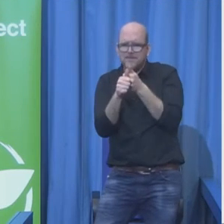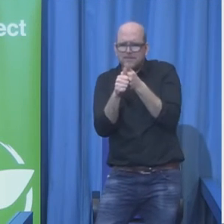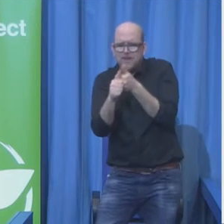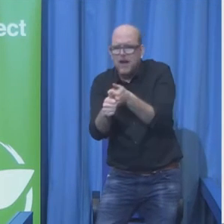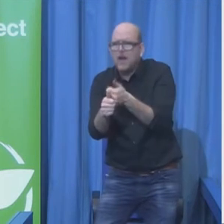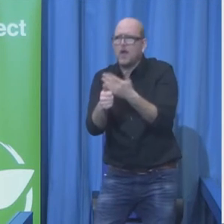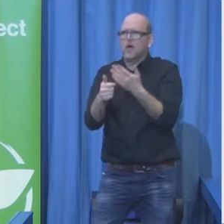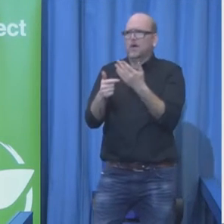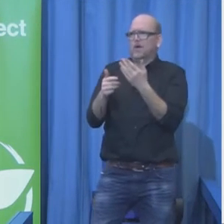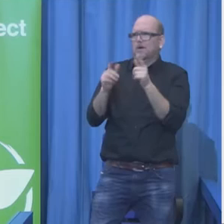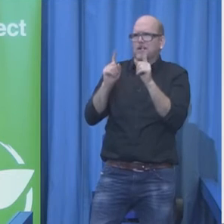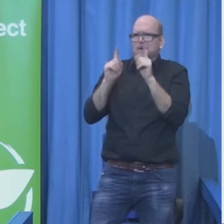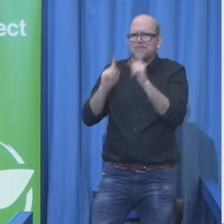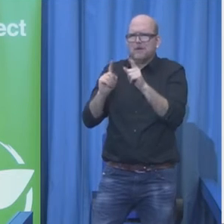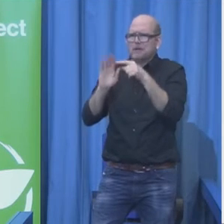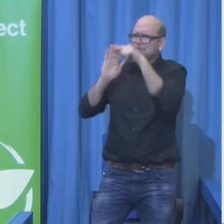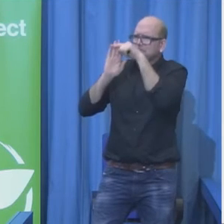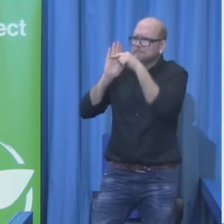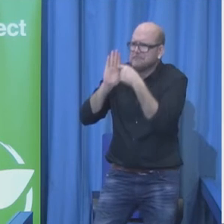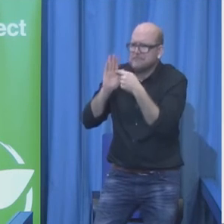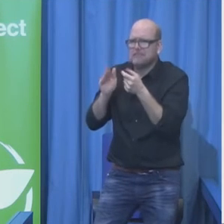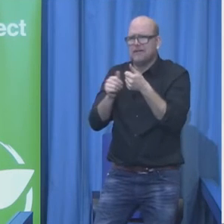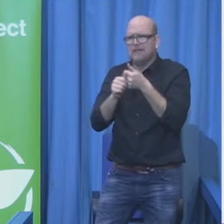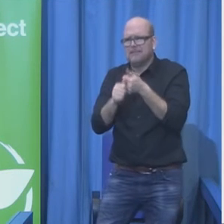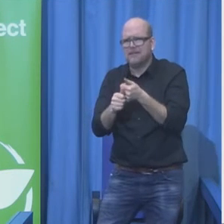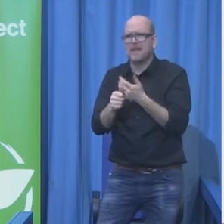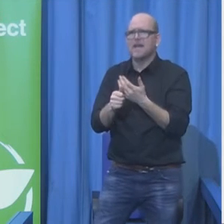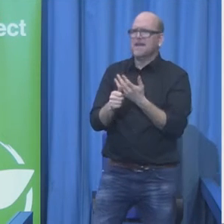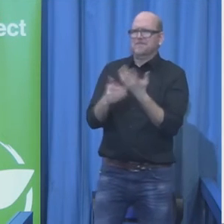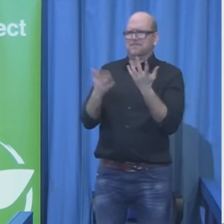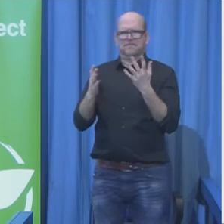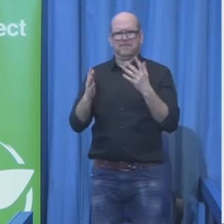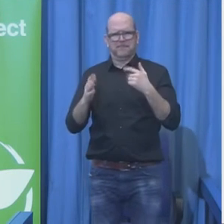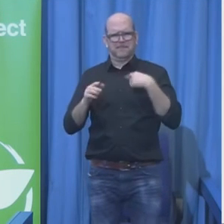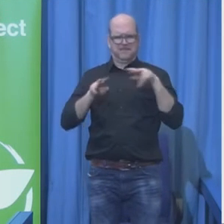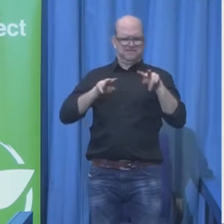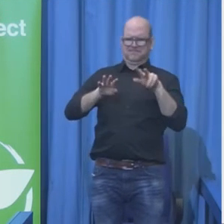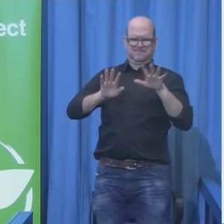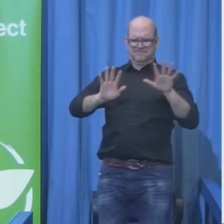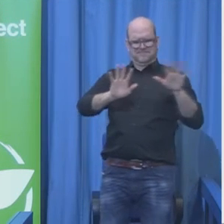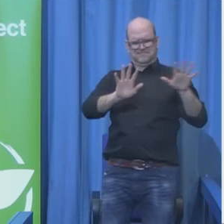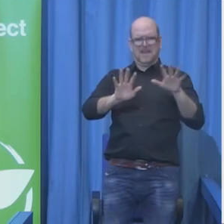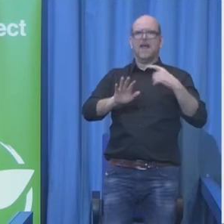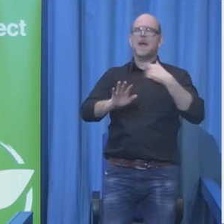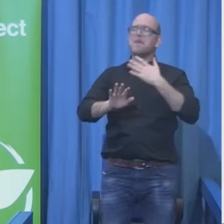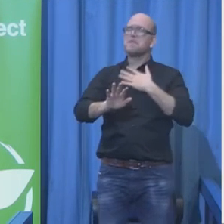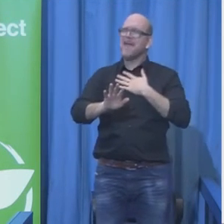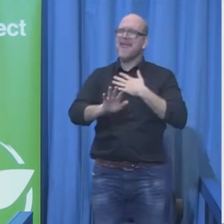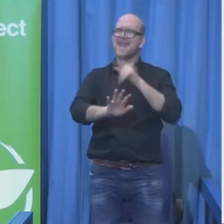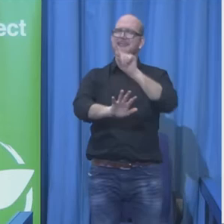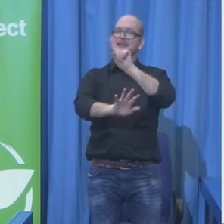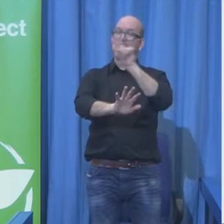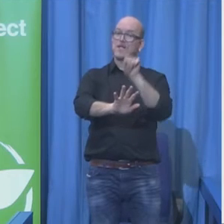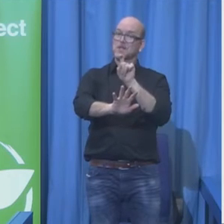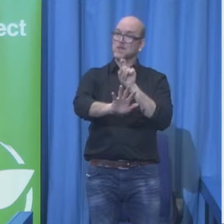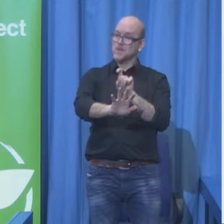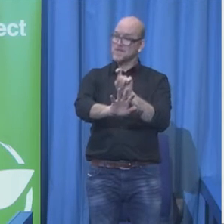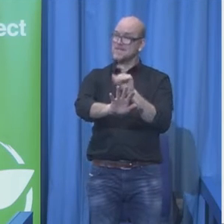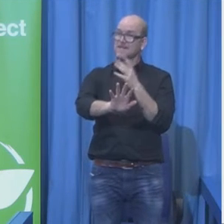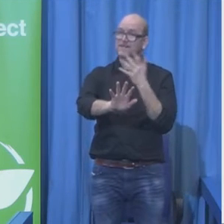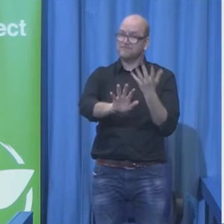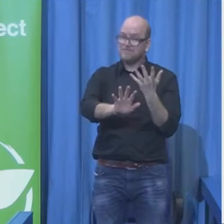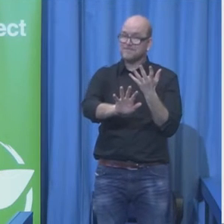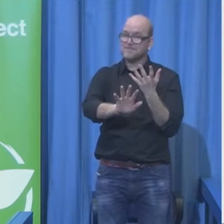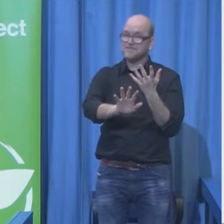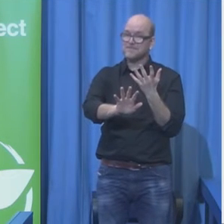affirmative actions in a number of member states. So the question, again, back to the question I asked, is how you are going